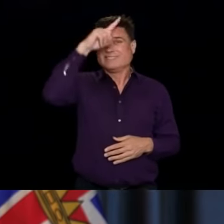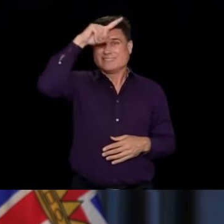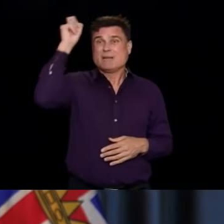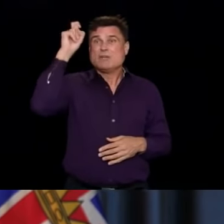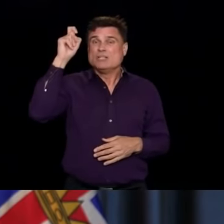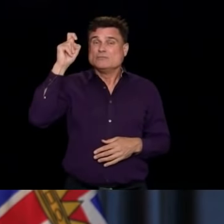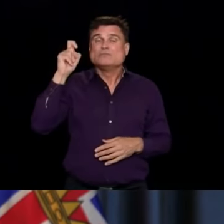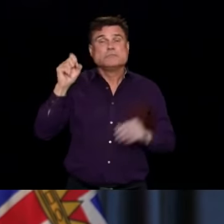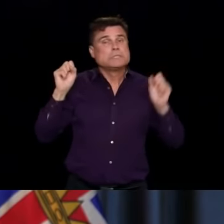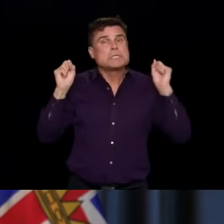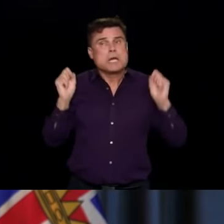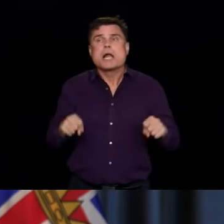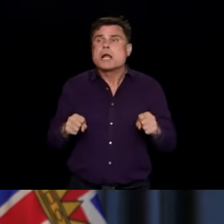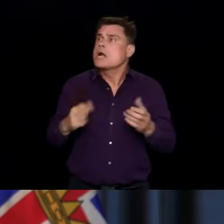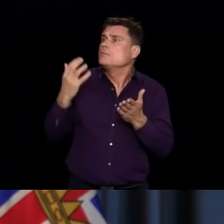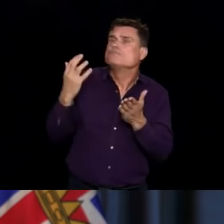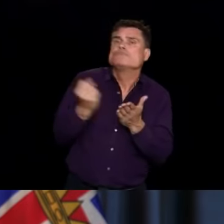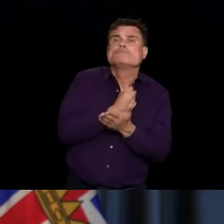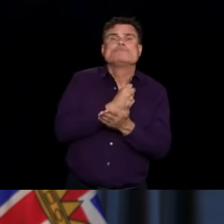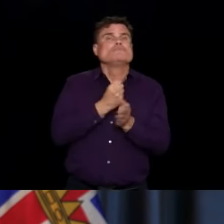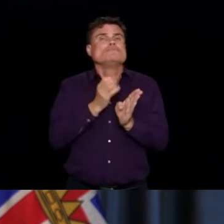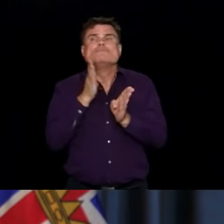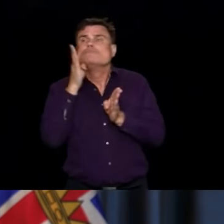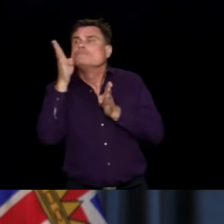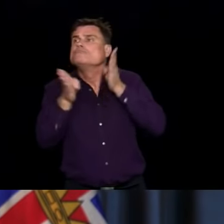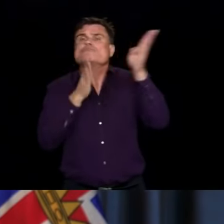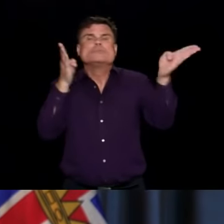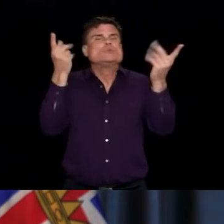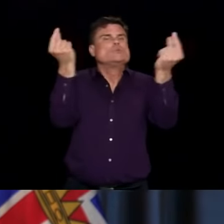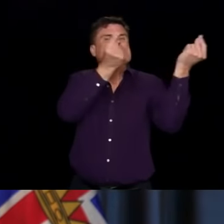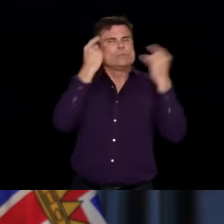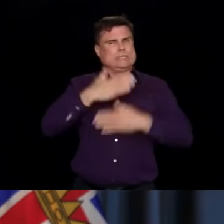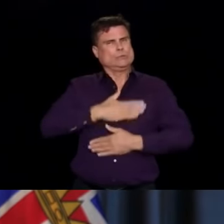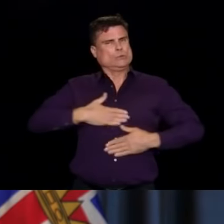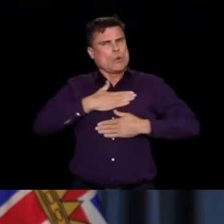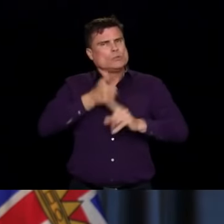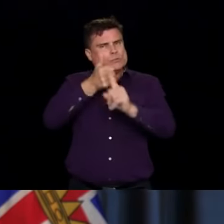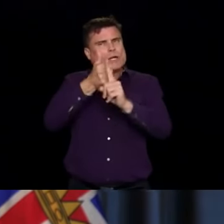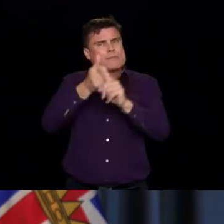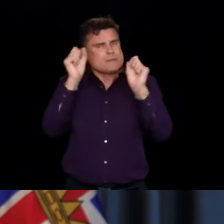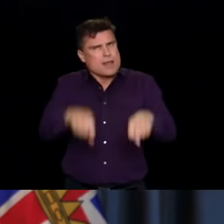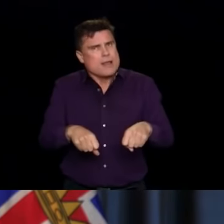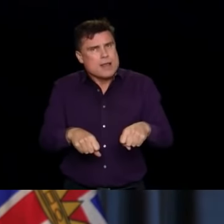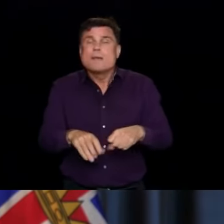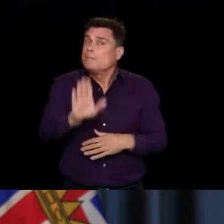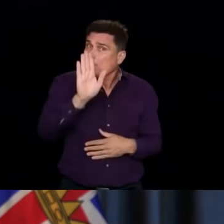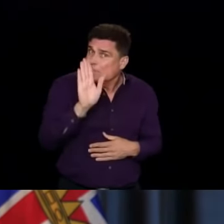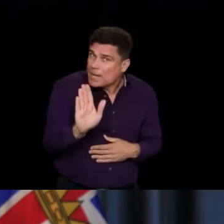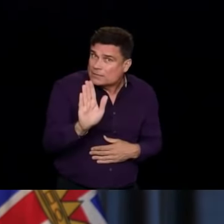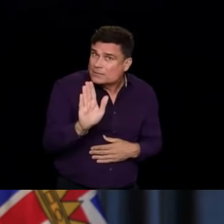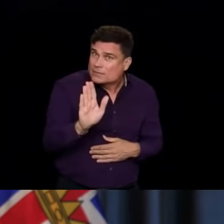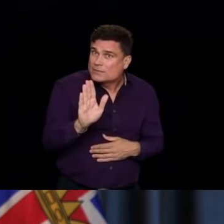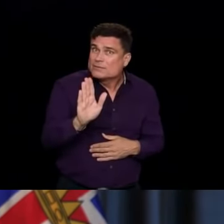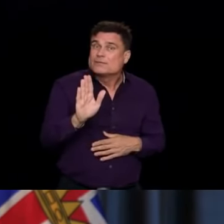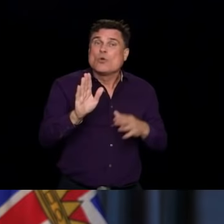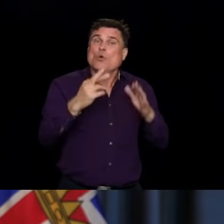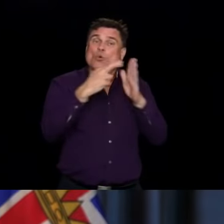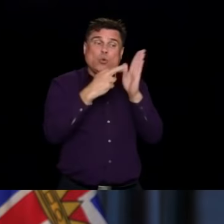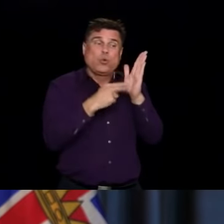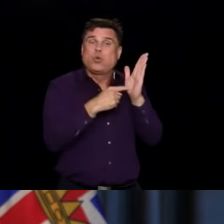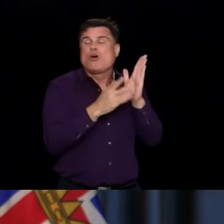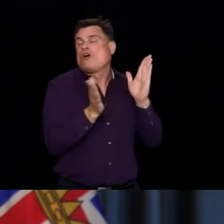renew ourselves. By staying 100% committed to stopping the spread, we give the peace of mind and calm we seek and that we